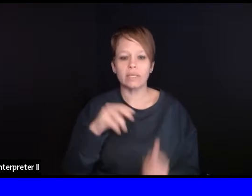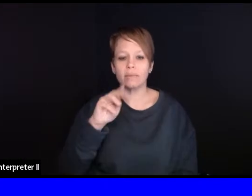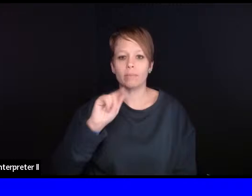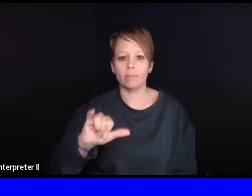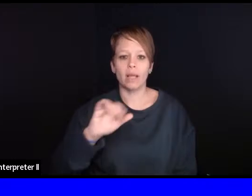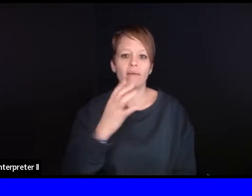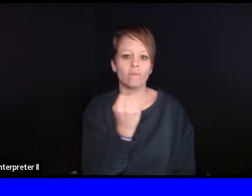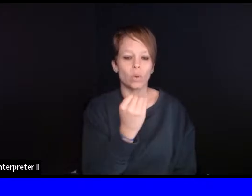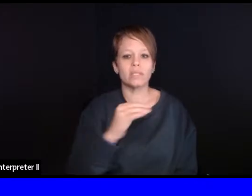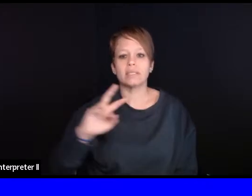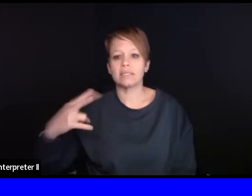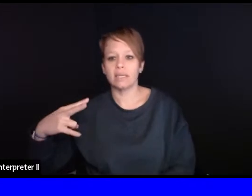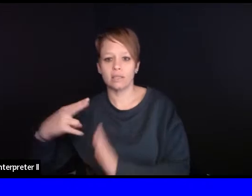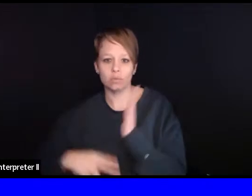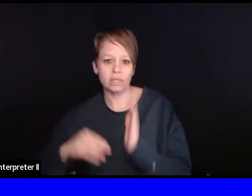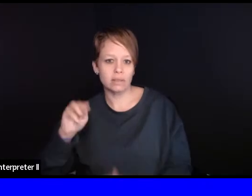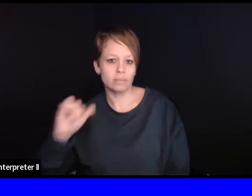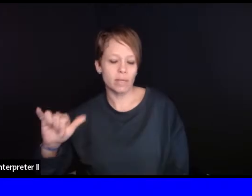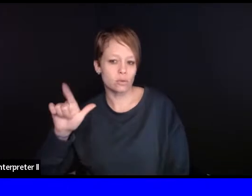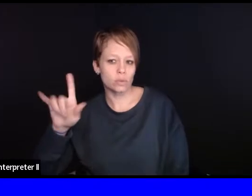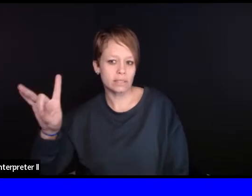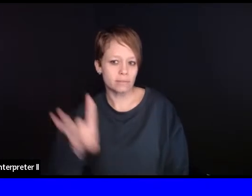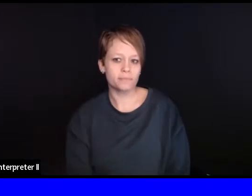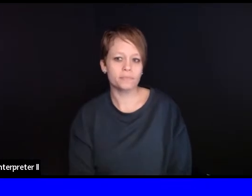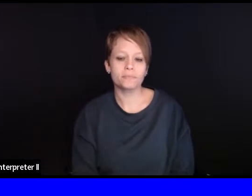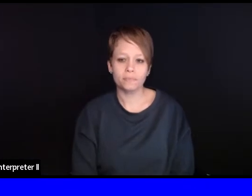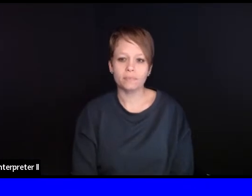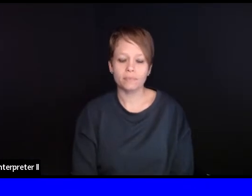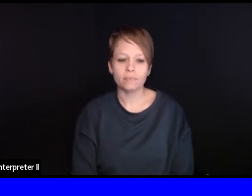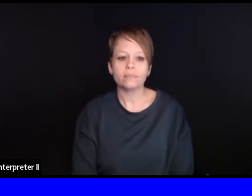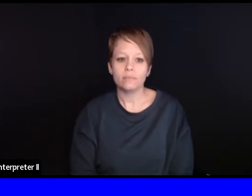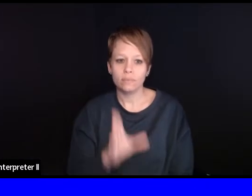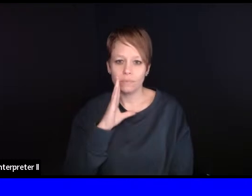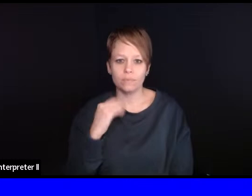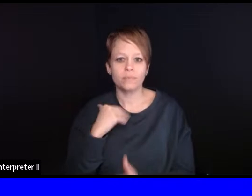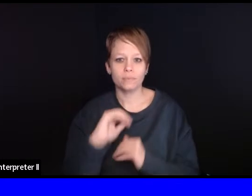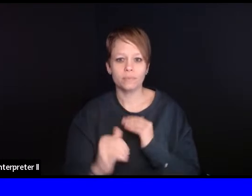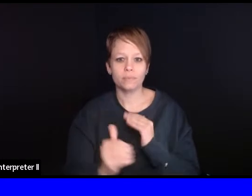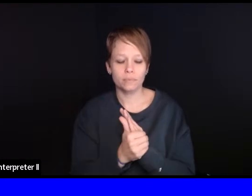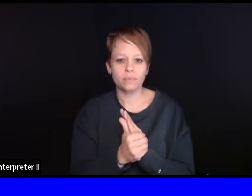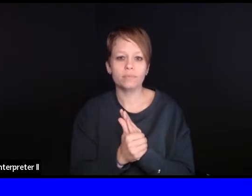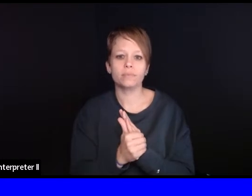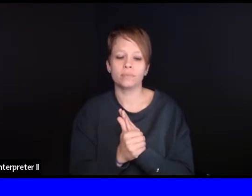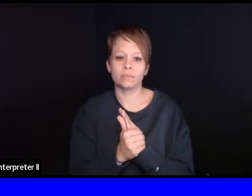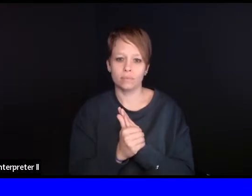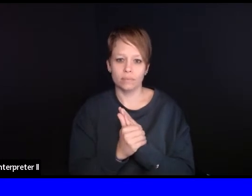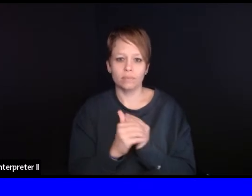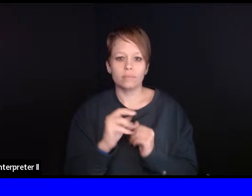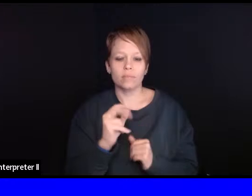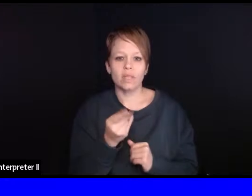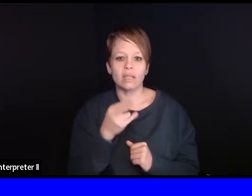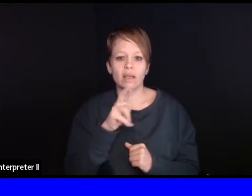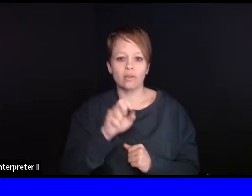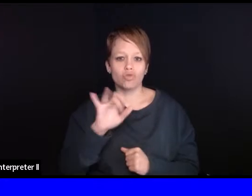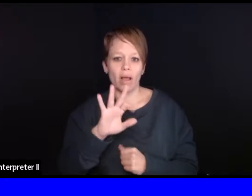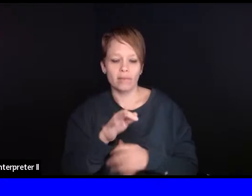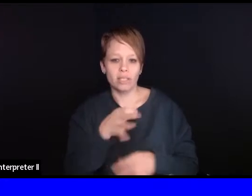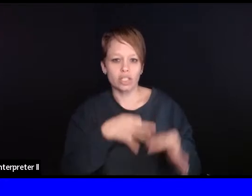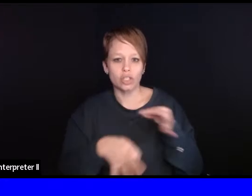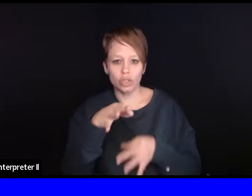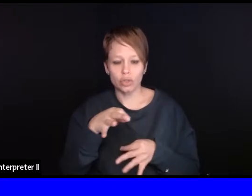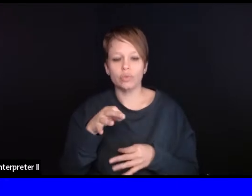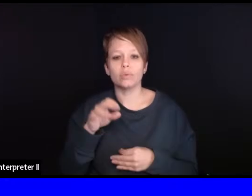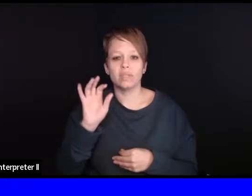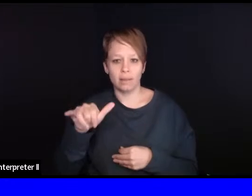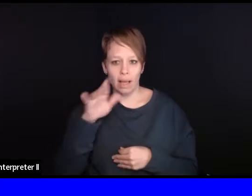reading, May 28th. And there will be an amendment nature of a substitute, and the amendment nature of a substitute will be circulated